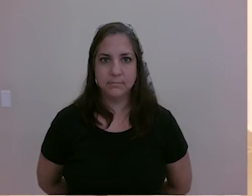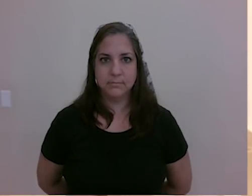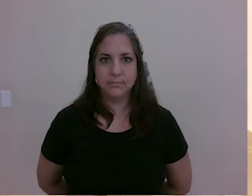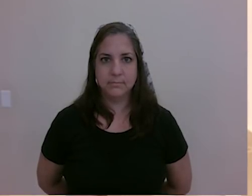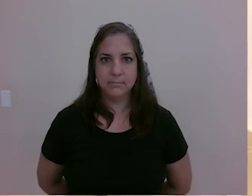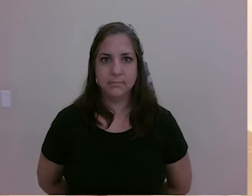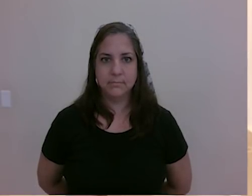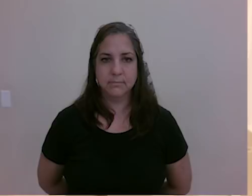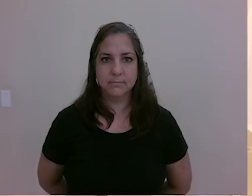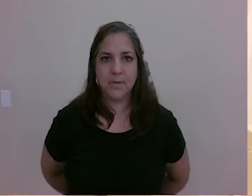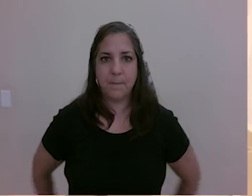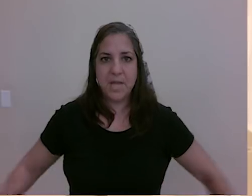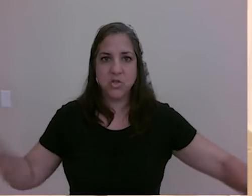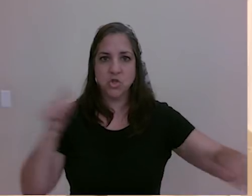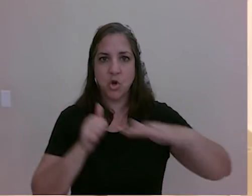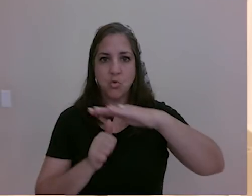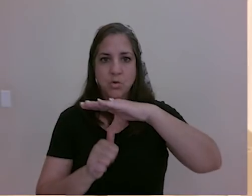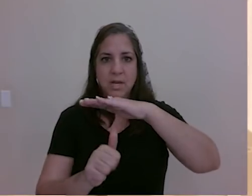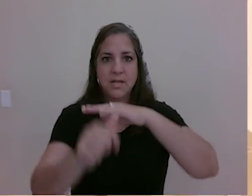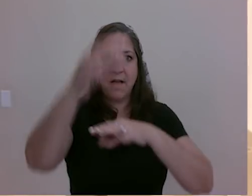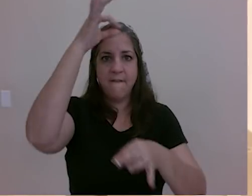The mystery of